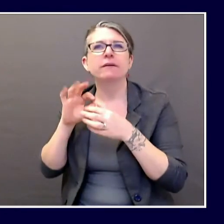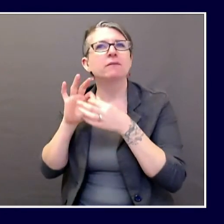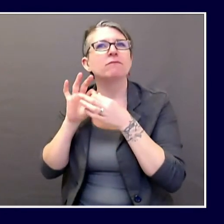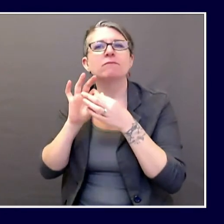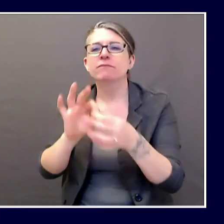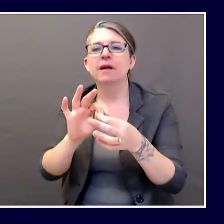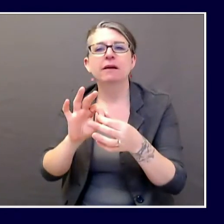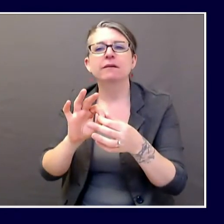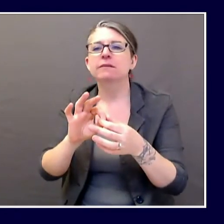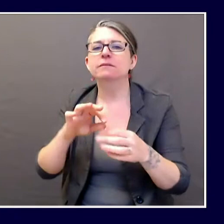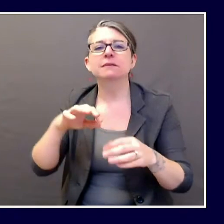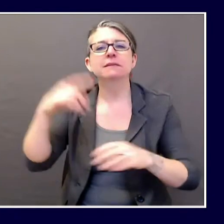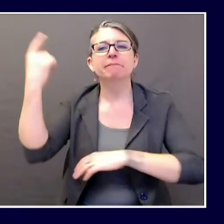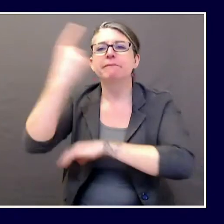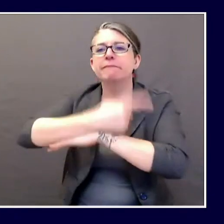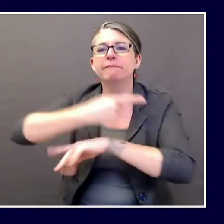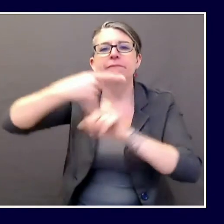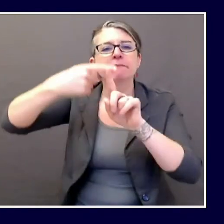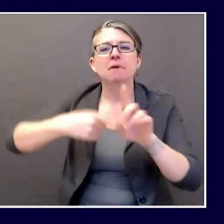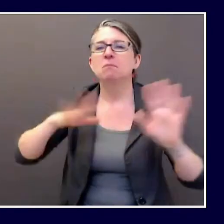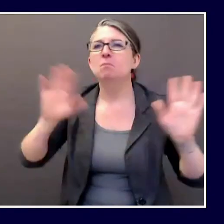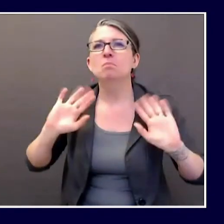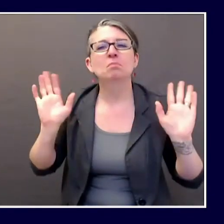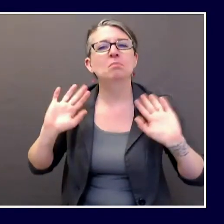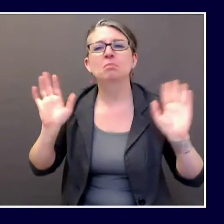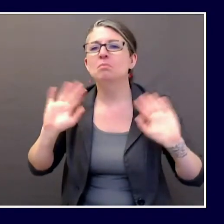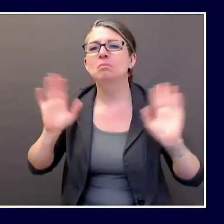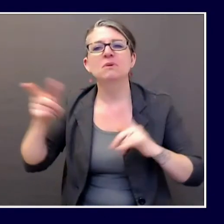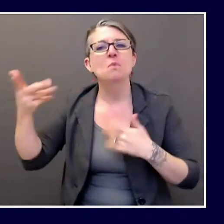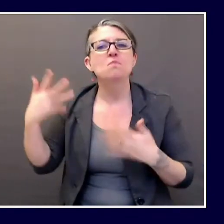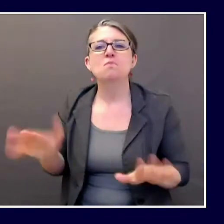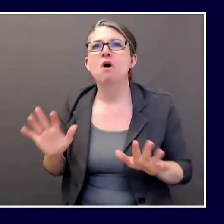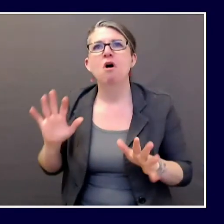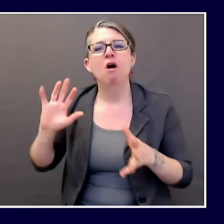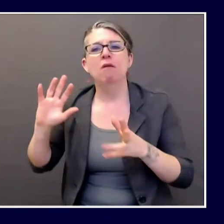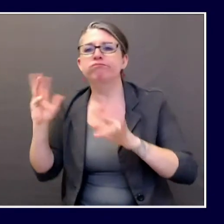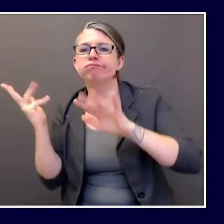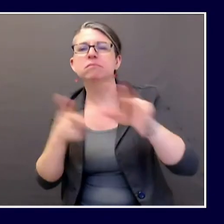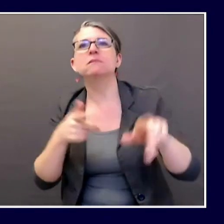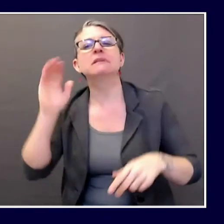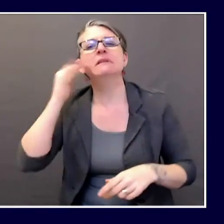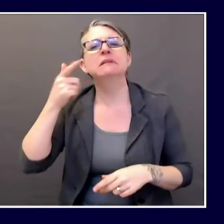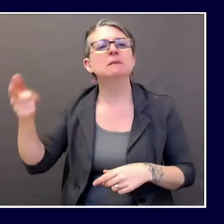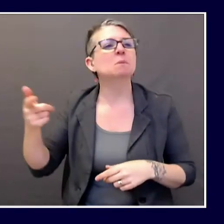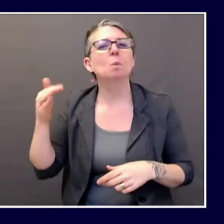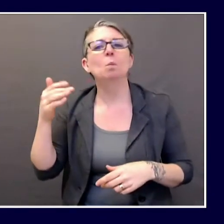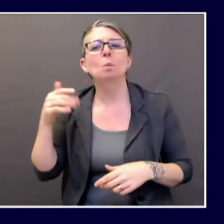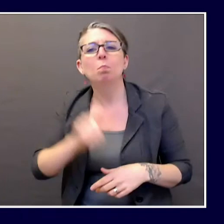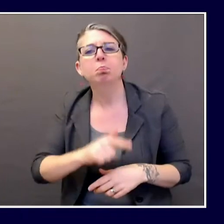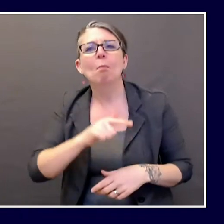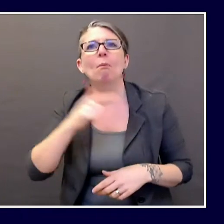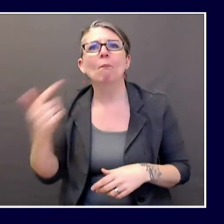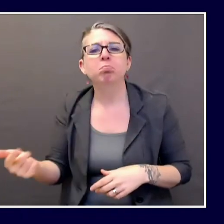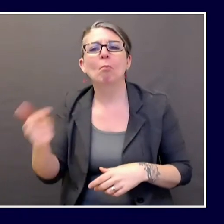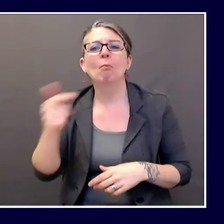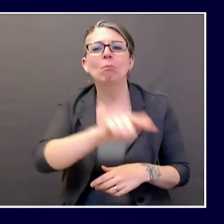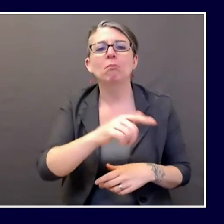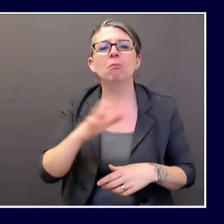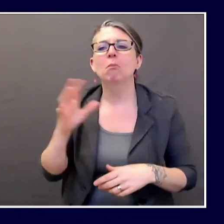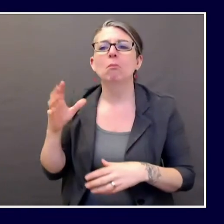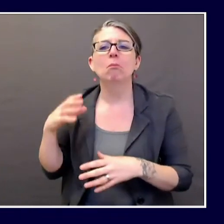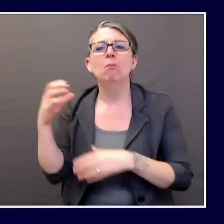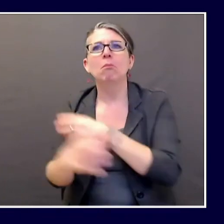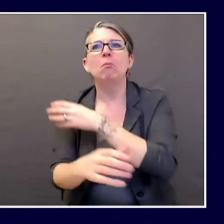as some other states that have moved those earlier. What they were seeing, Joe, was that they were having a high number of spots